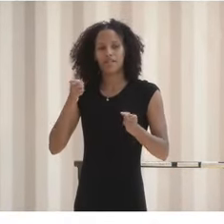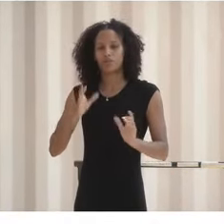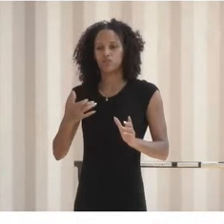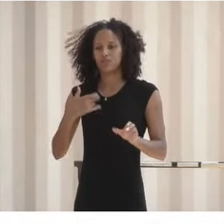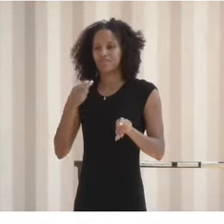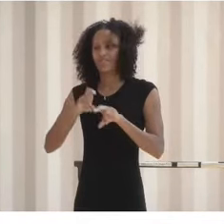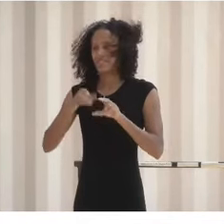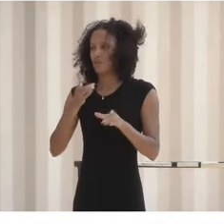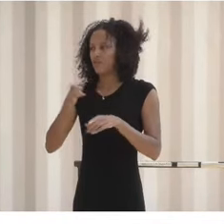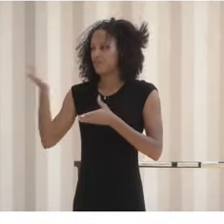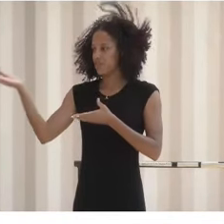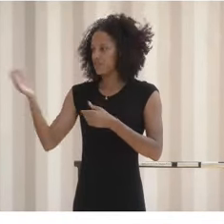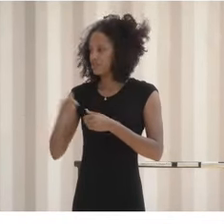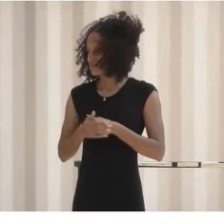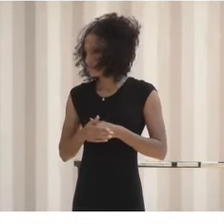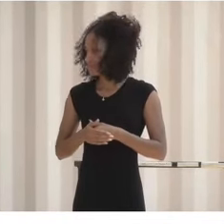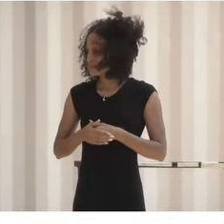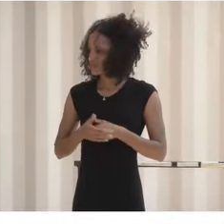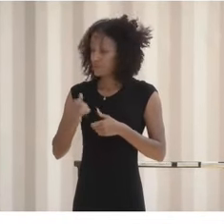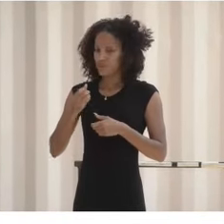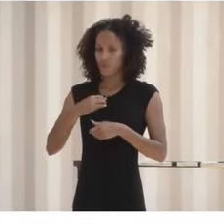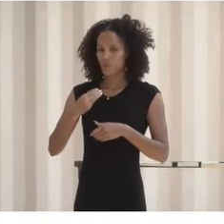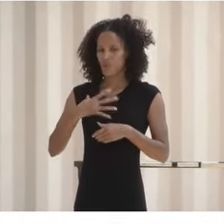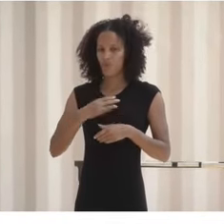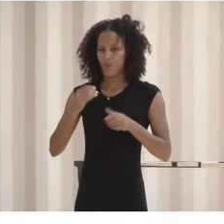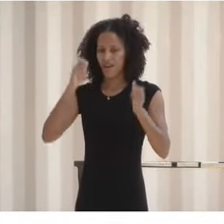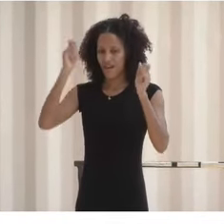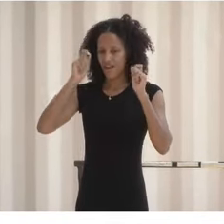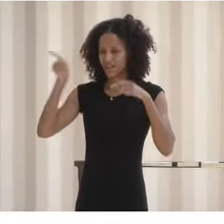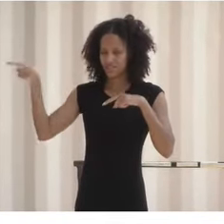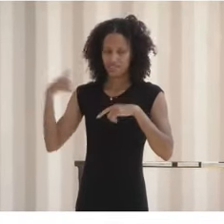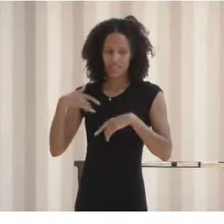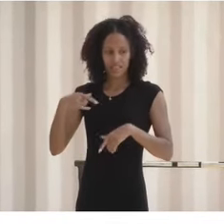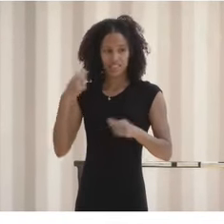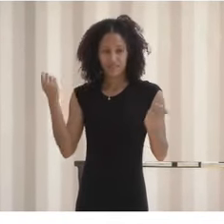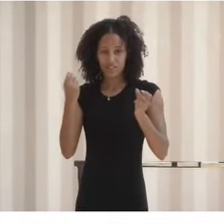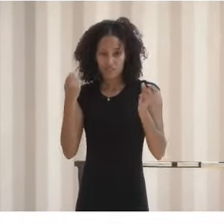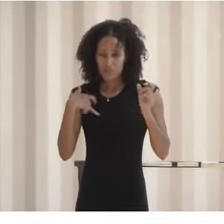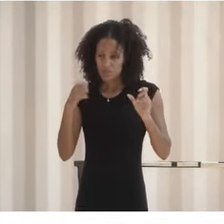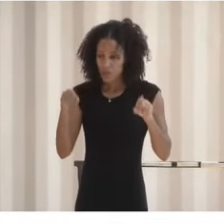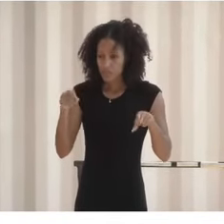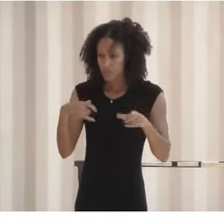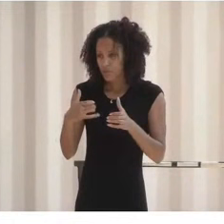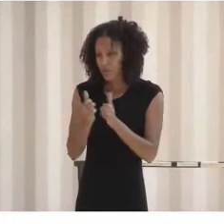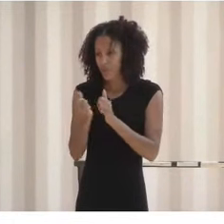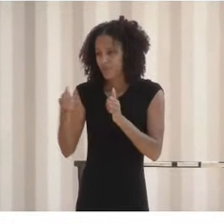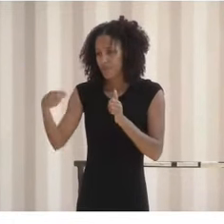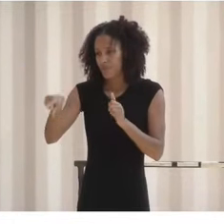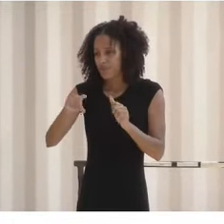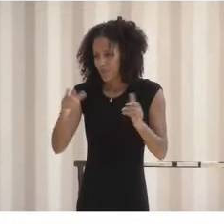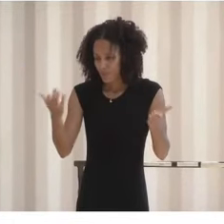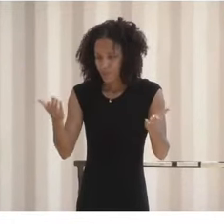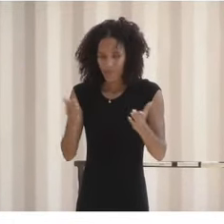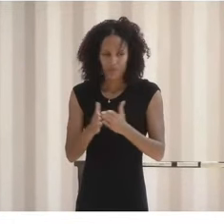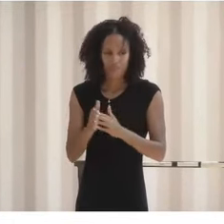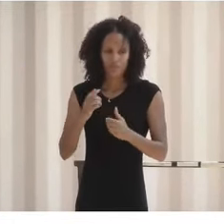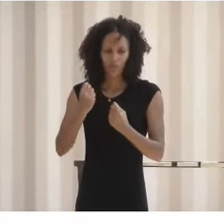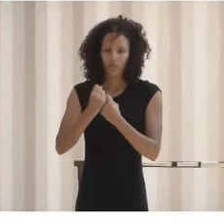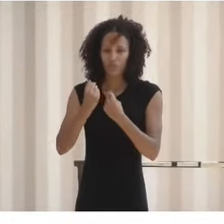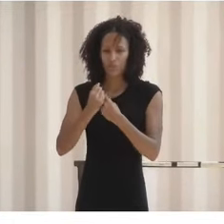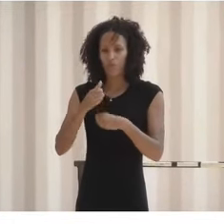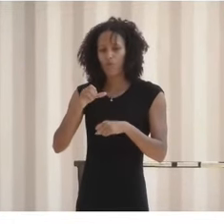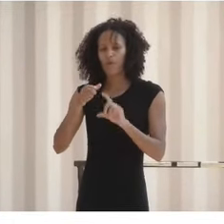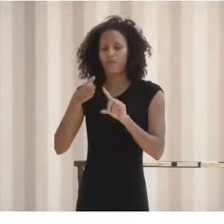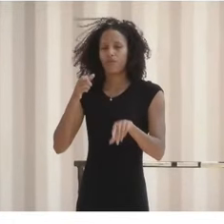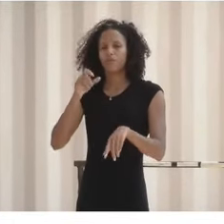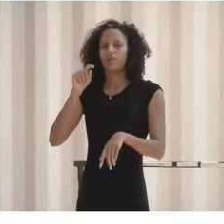over here. This festival is made possible by people like you, and this year with additional support provided by the